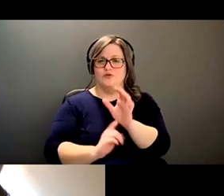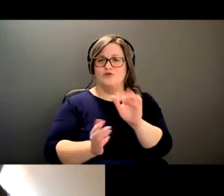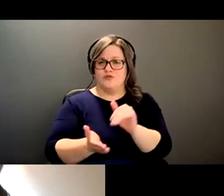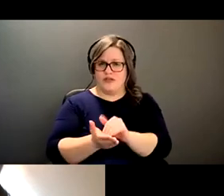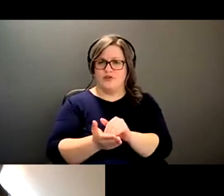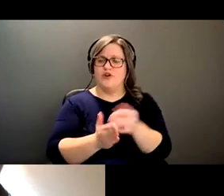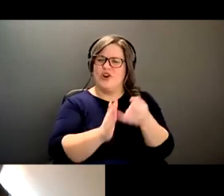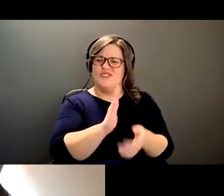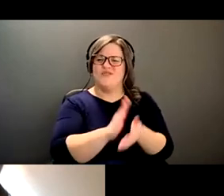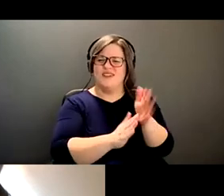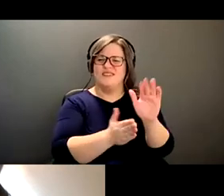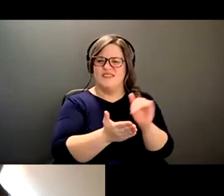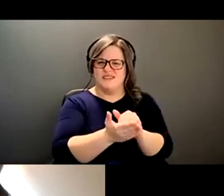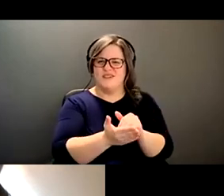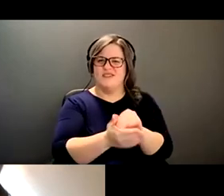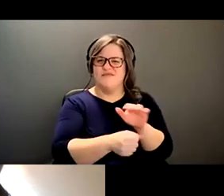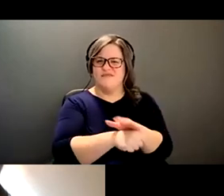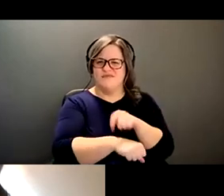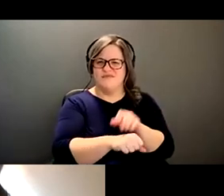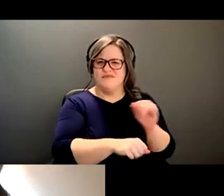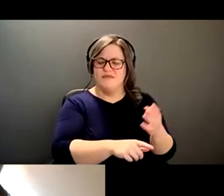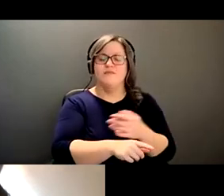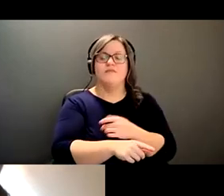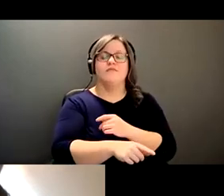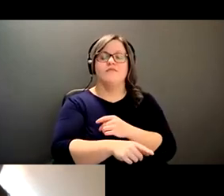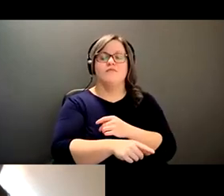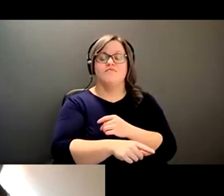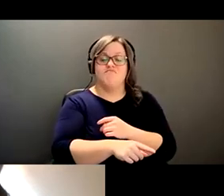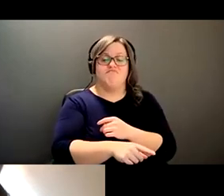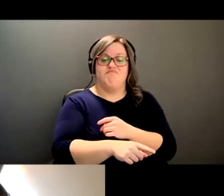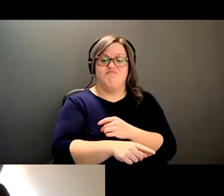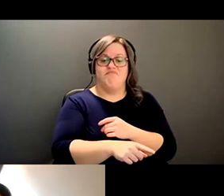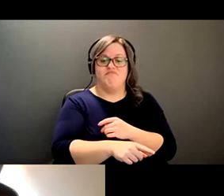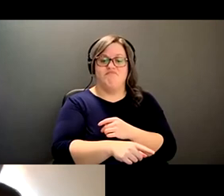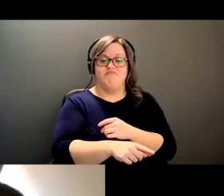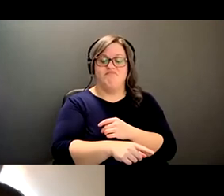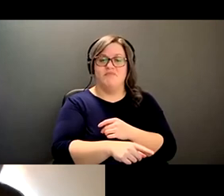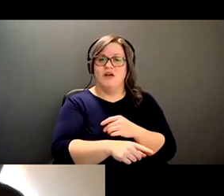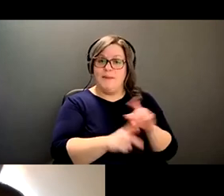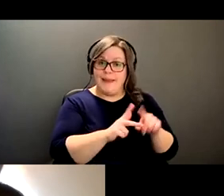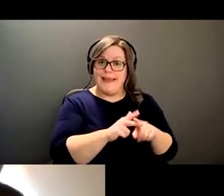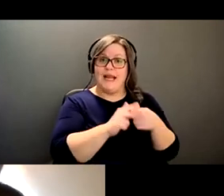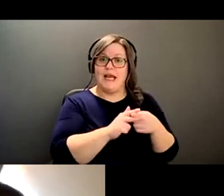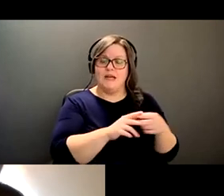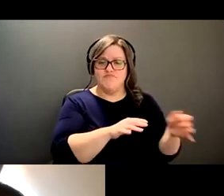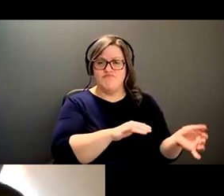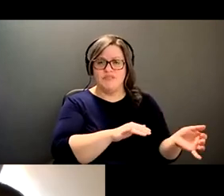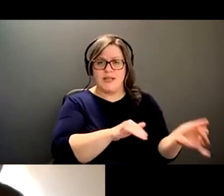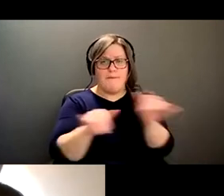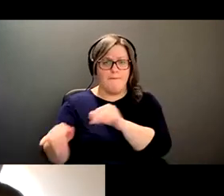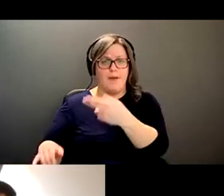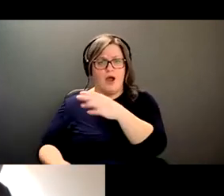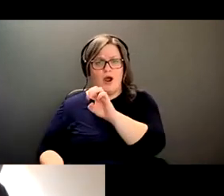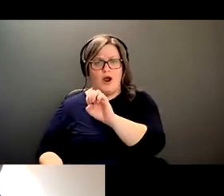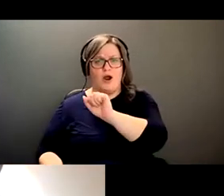I work at, like many spaces that came before it, it was really a space like Hearth. It was, you know, a group of people that were